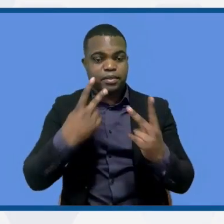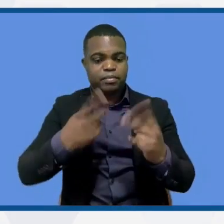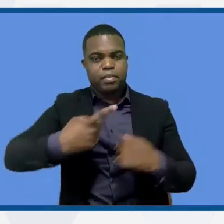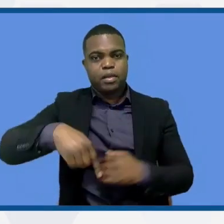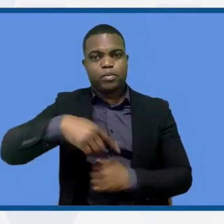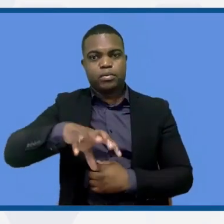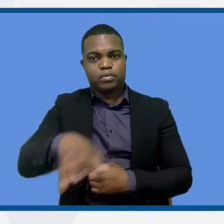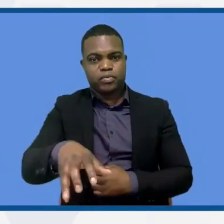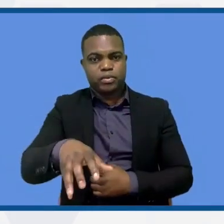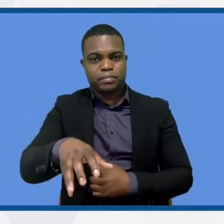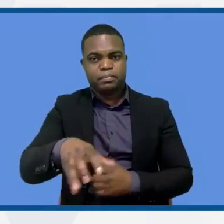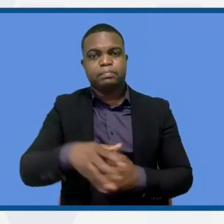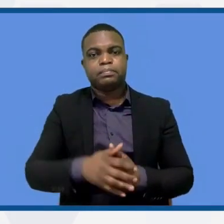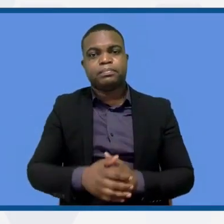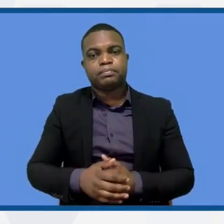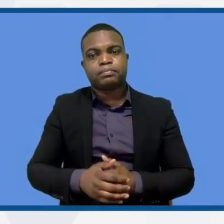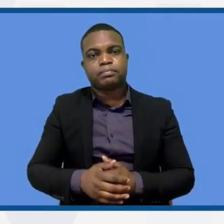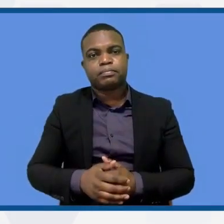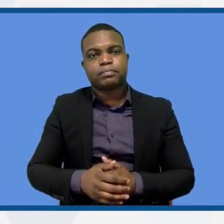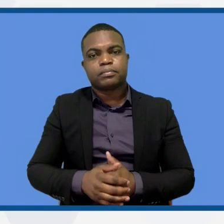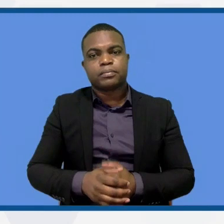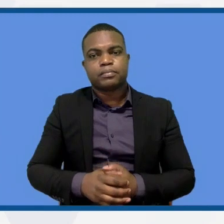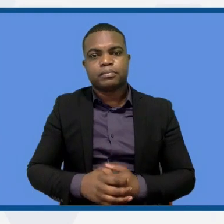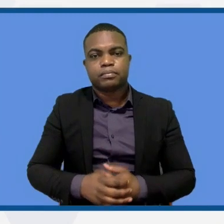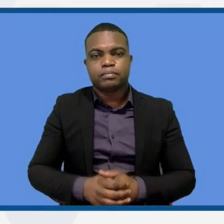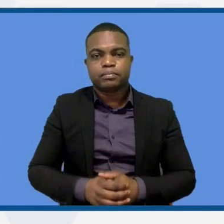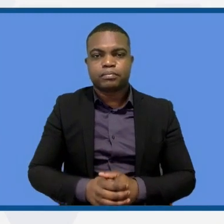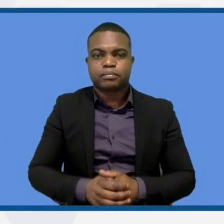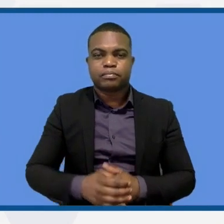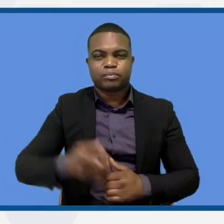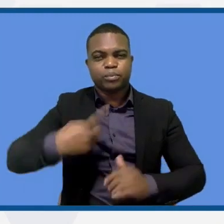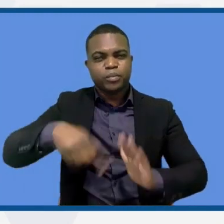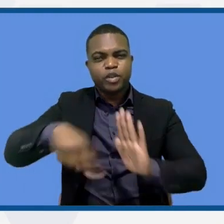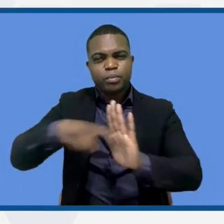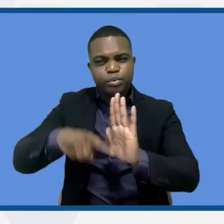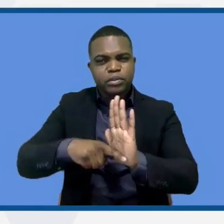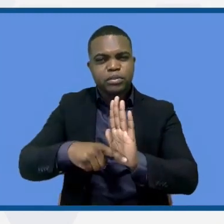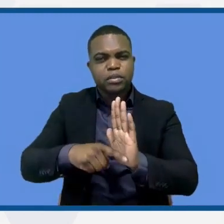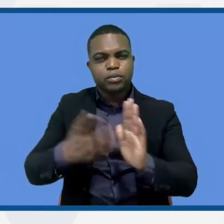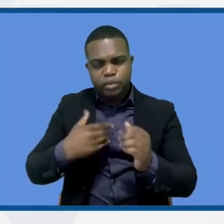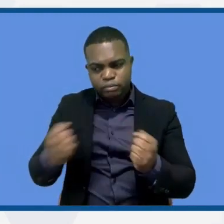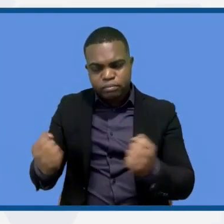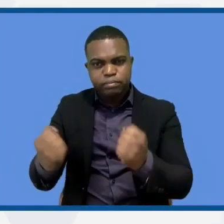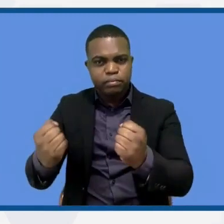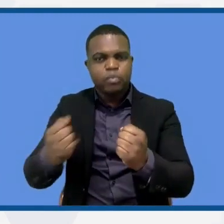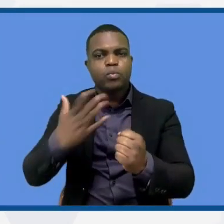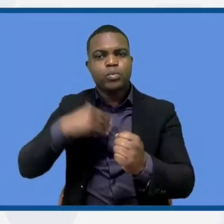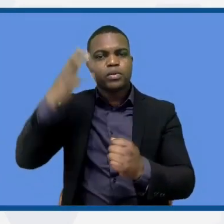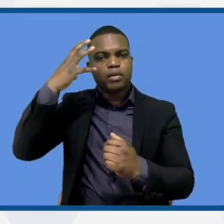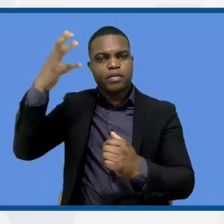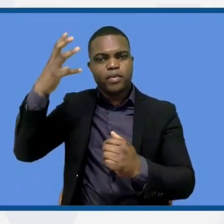reduction into all of the grant programs that are executing those dollars and resulting in changes in communities. Risk